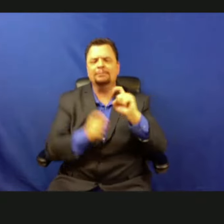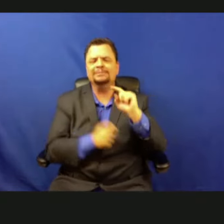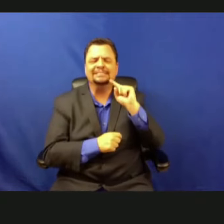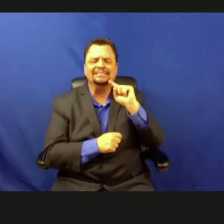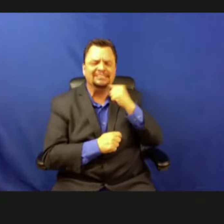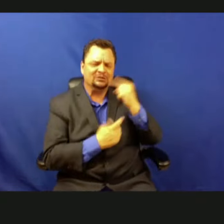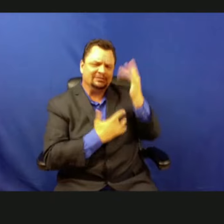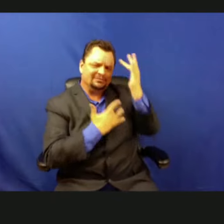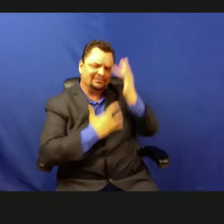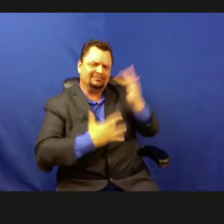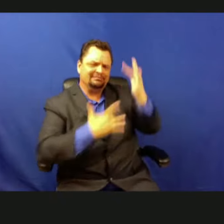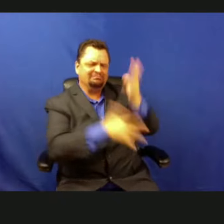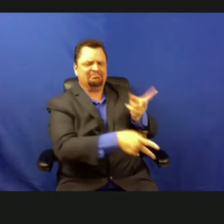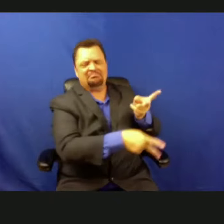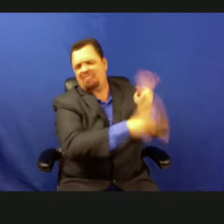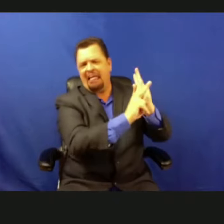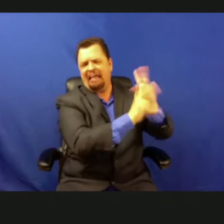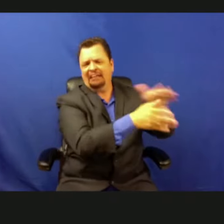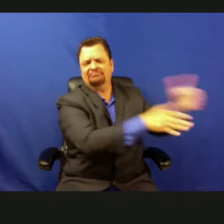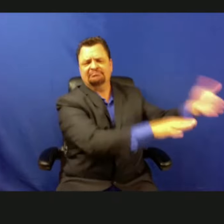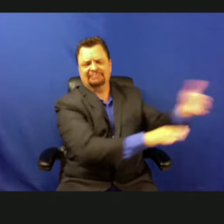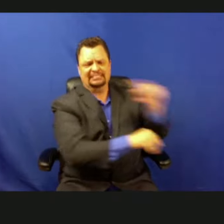preventing a higher number of mild to moderate